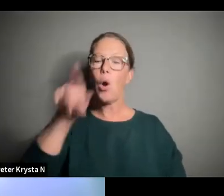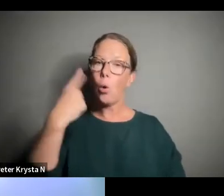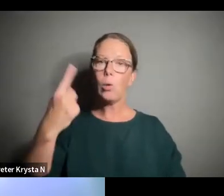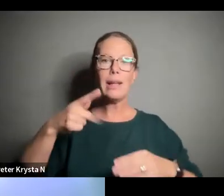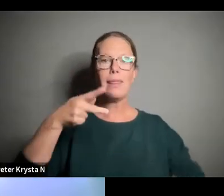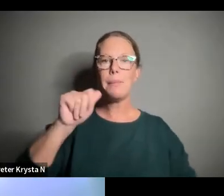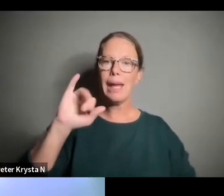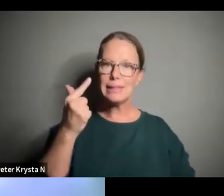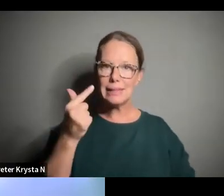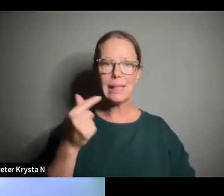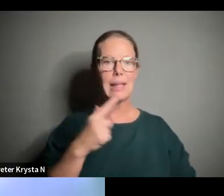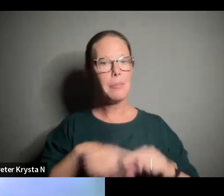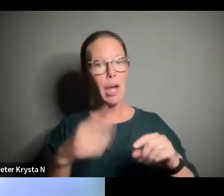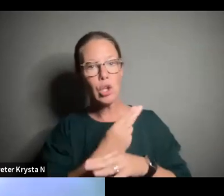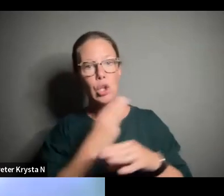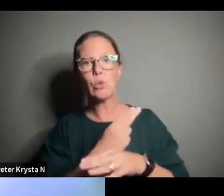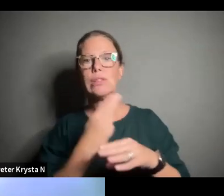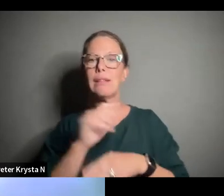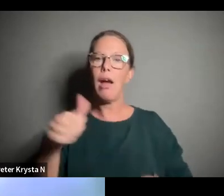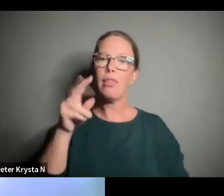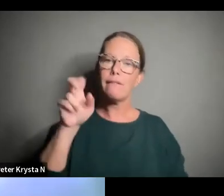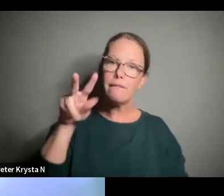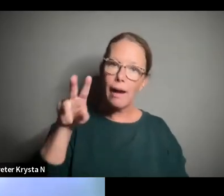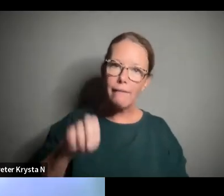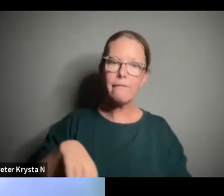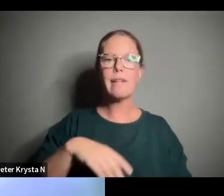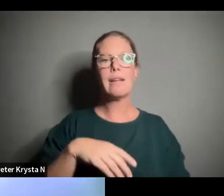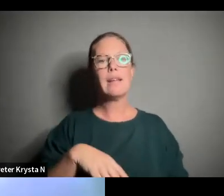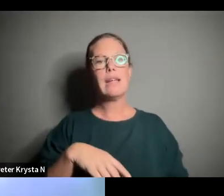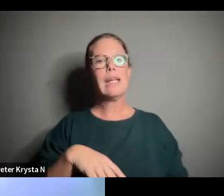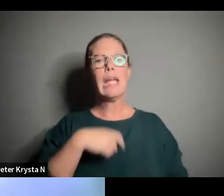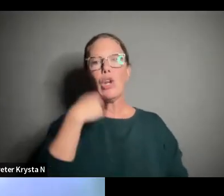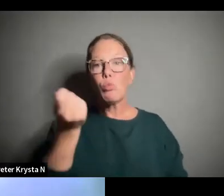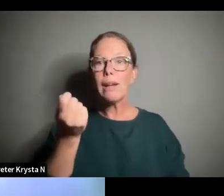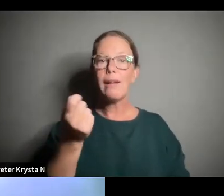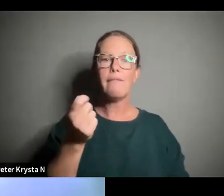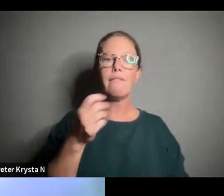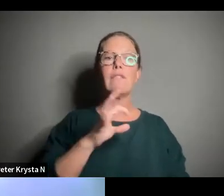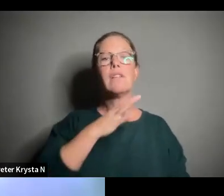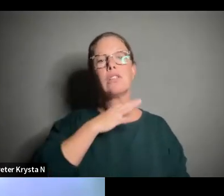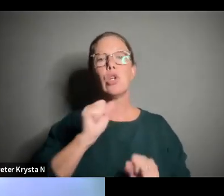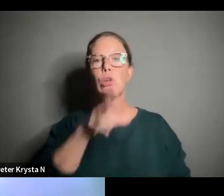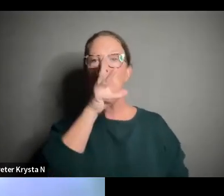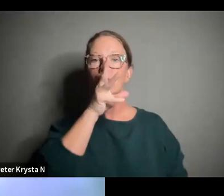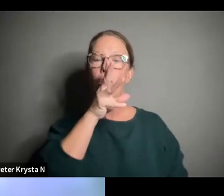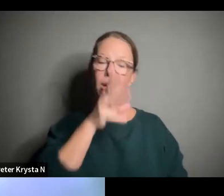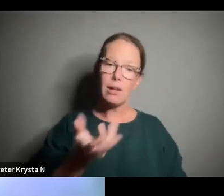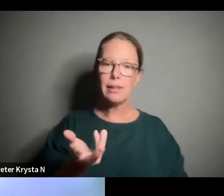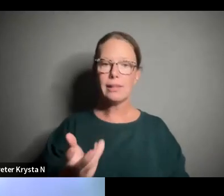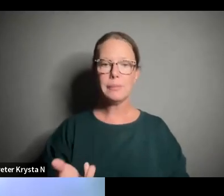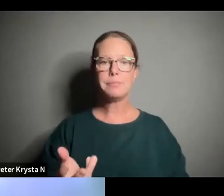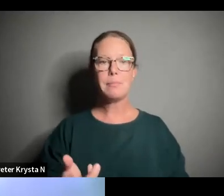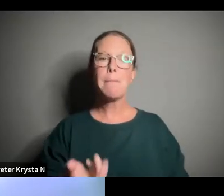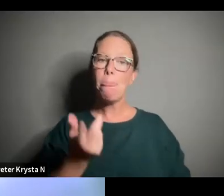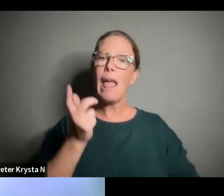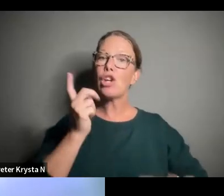it's using what we call a passing-mirror valve, getting rid of your cuff tracheostomy so you can talk all the time. And so even though I